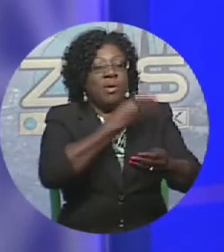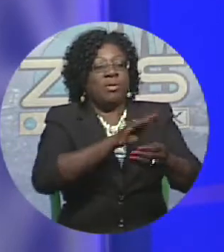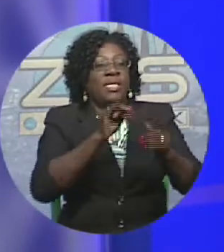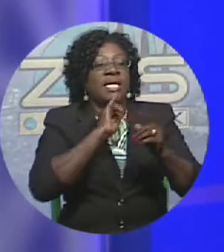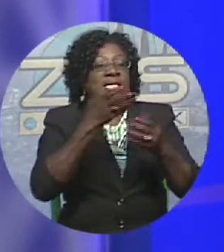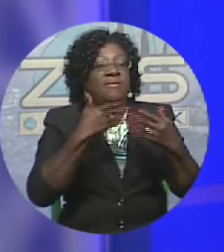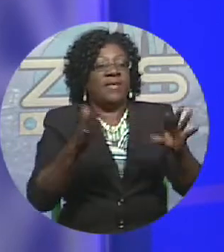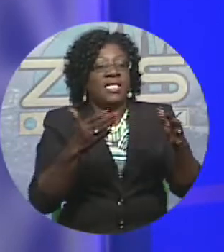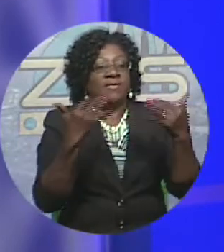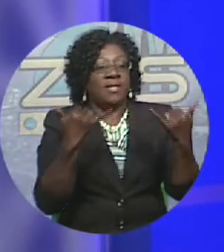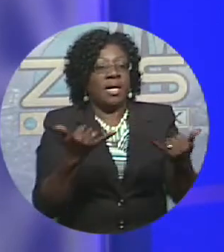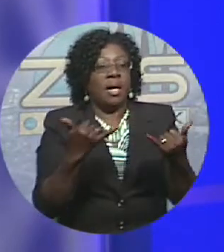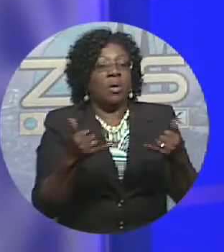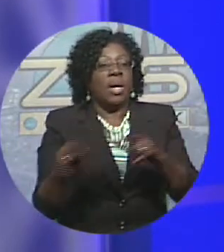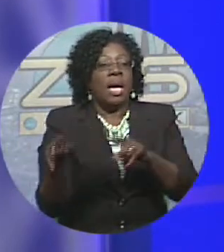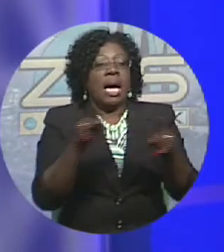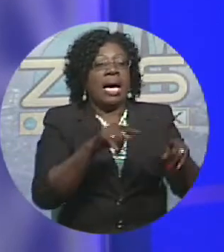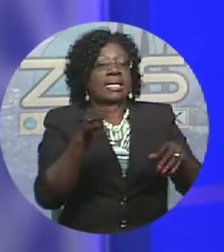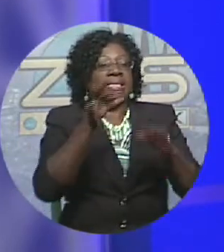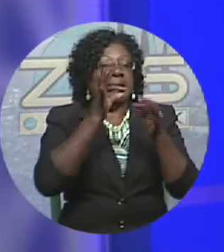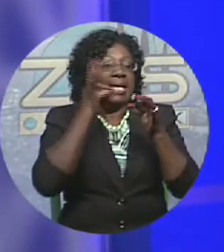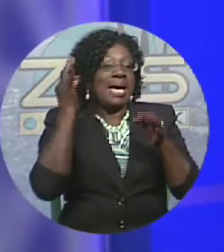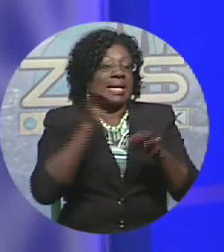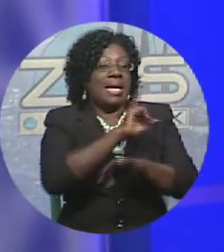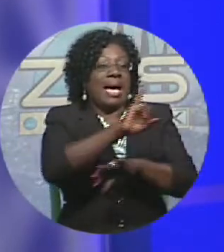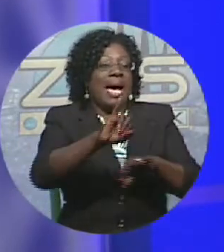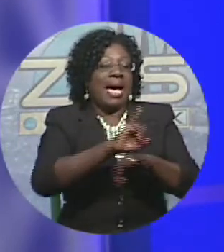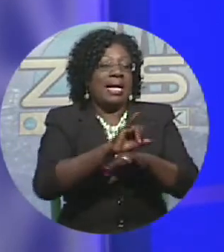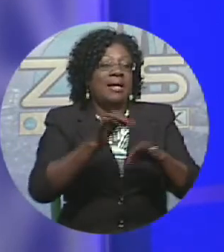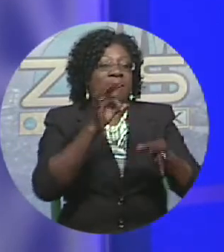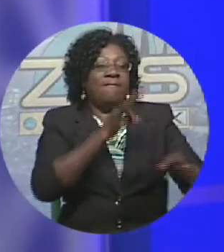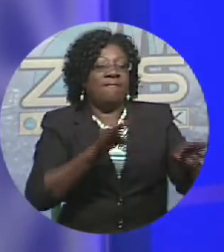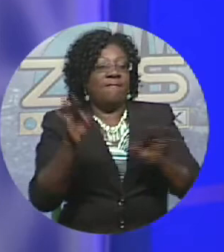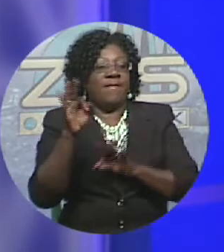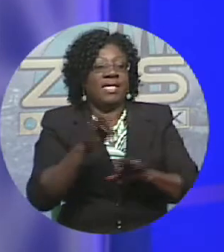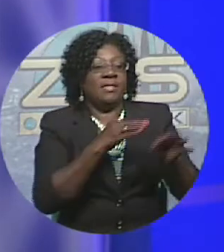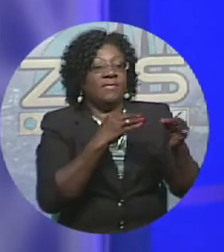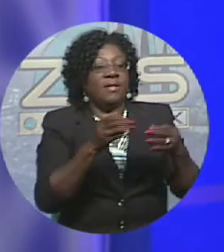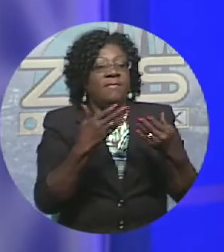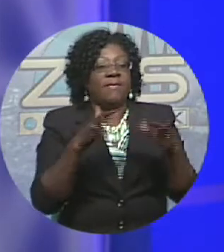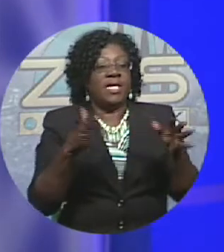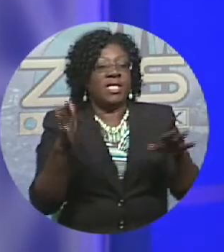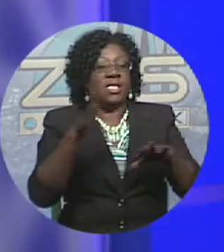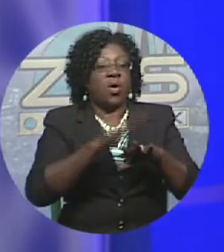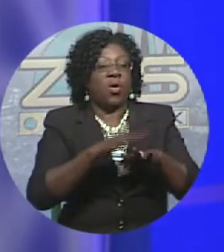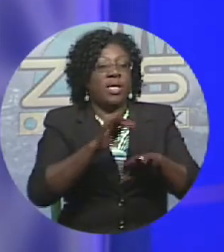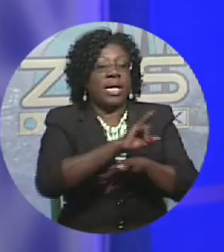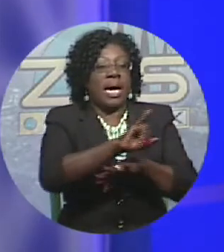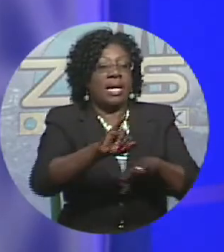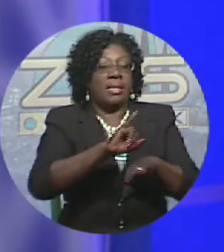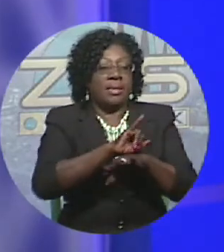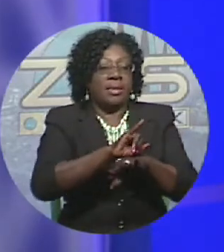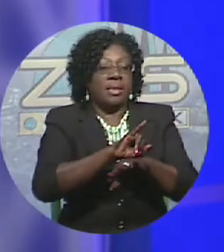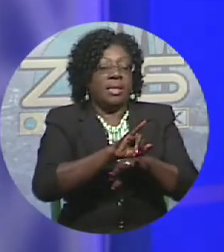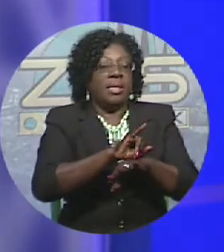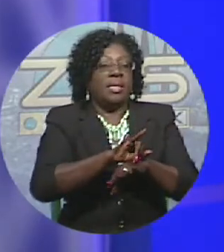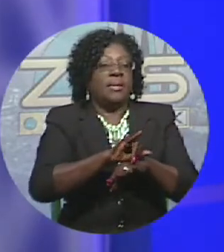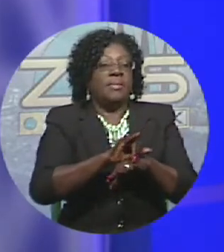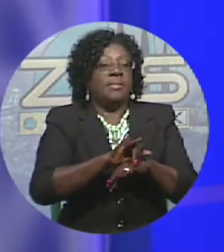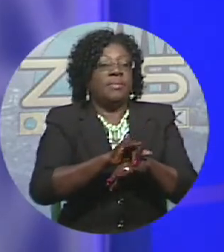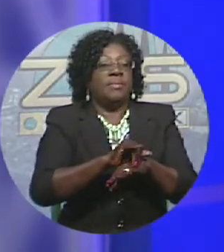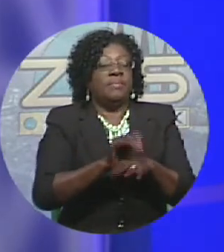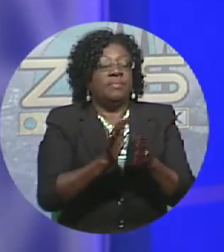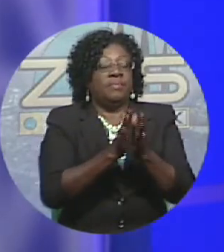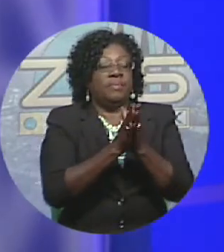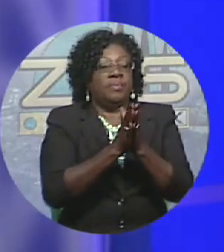as the 17th annual Cat Island Rake and Scrape Festival came to a close in Arthurstown. Jimenita Swain was on the island for the weekend and